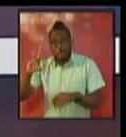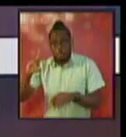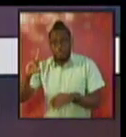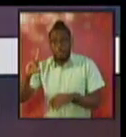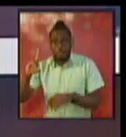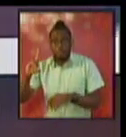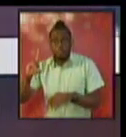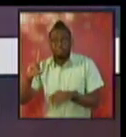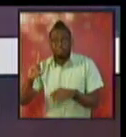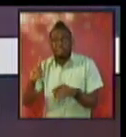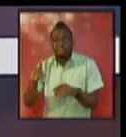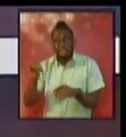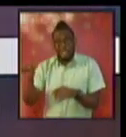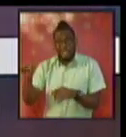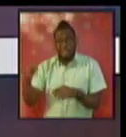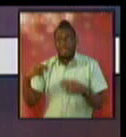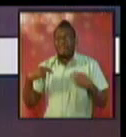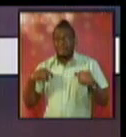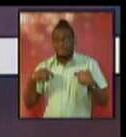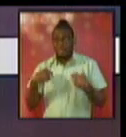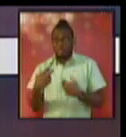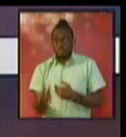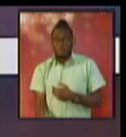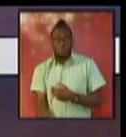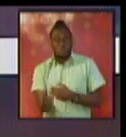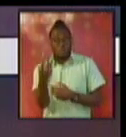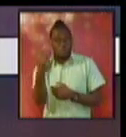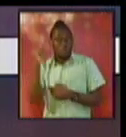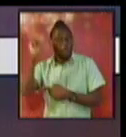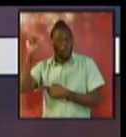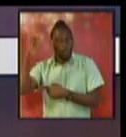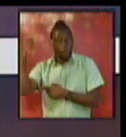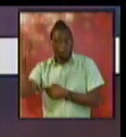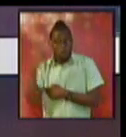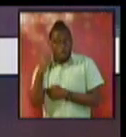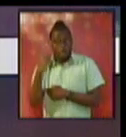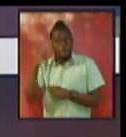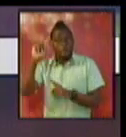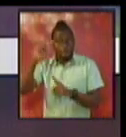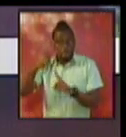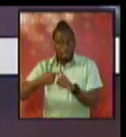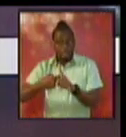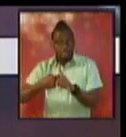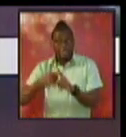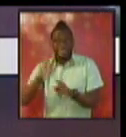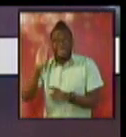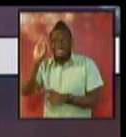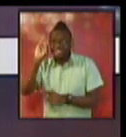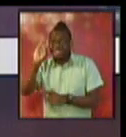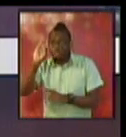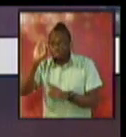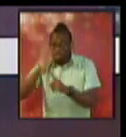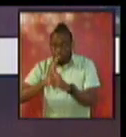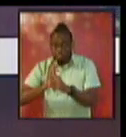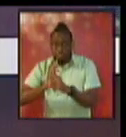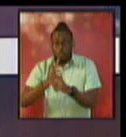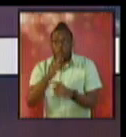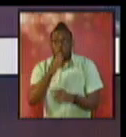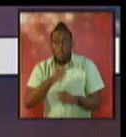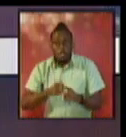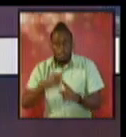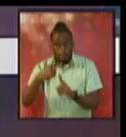fact, we have two in Tobago, one a five-month-old and a six-month-old, who have confirmed being positive for